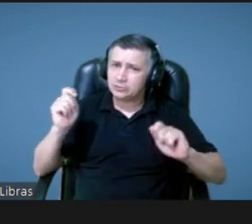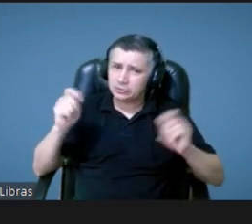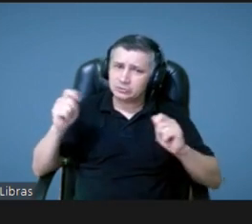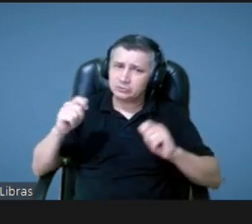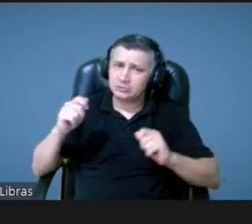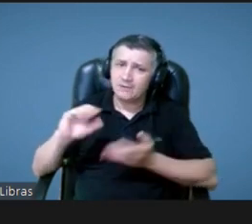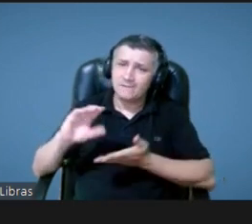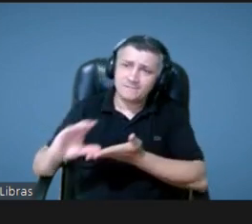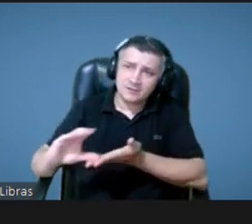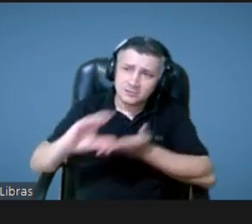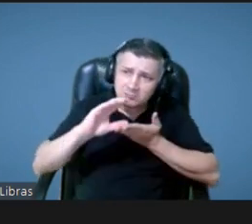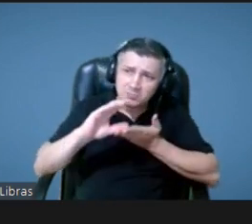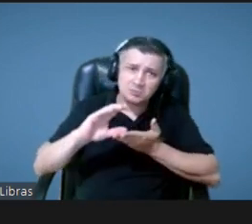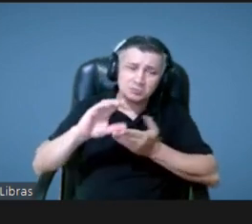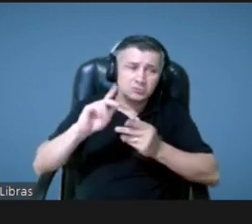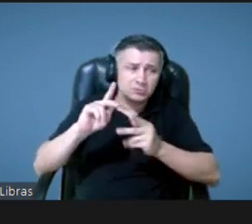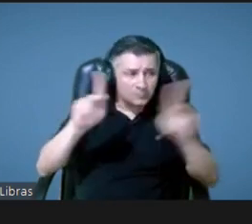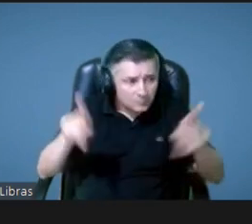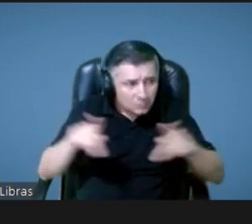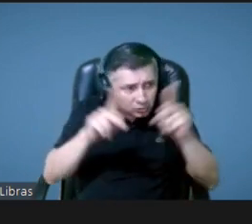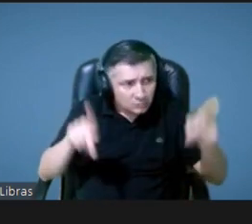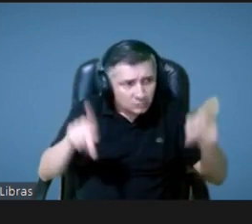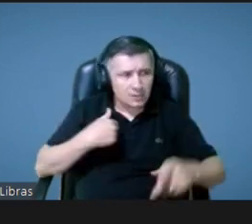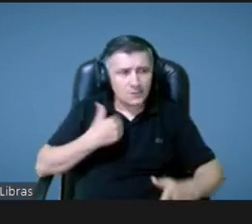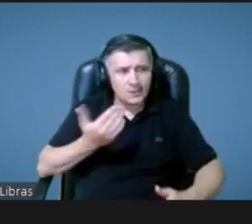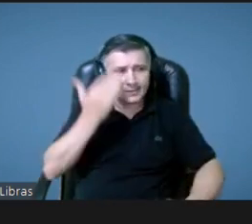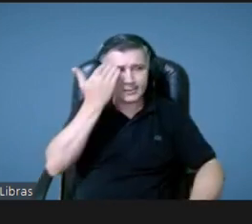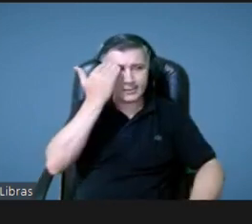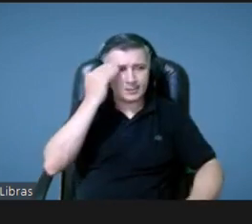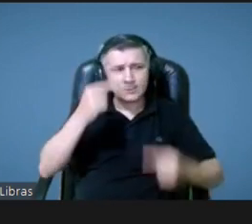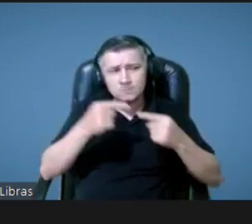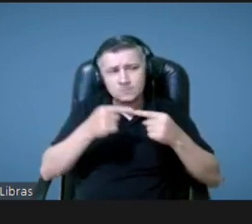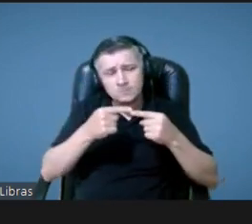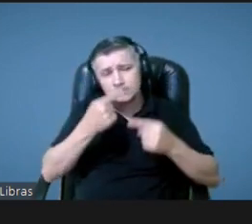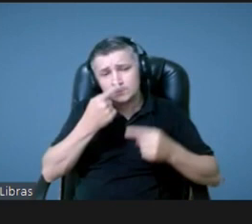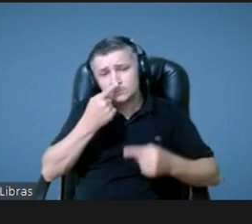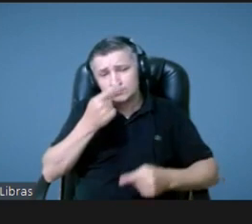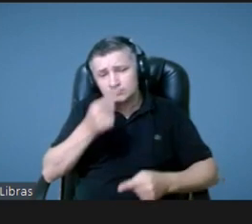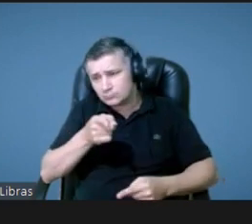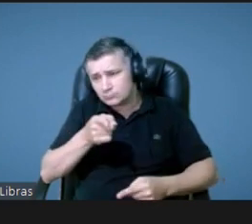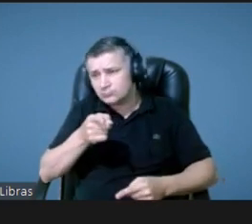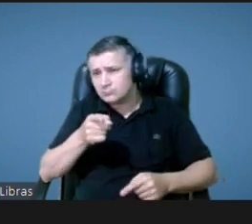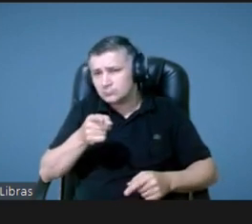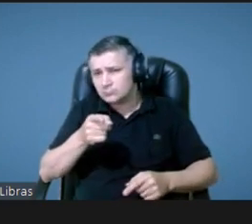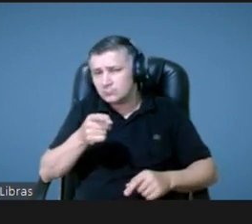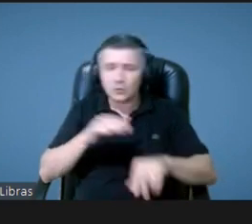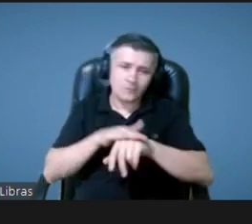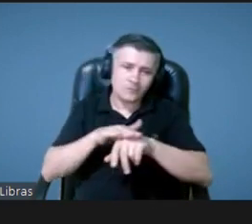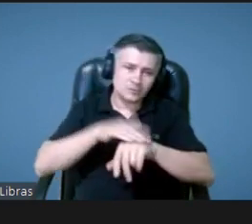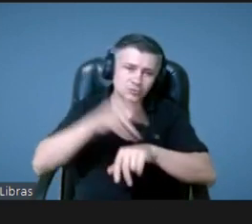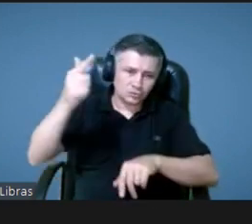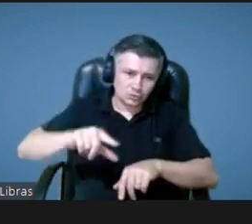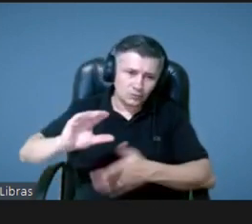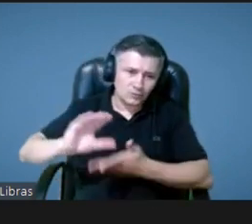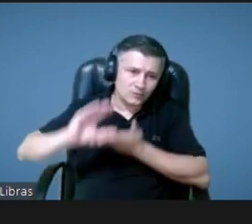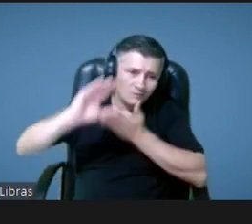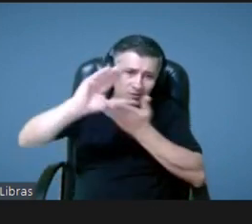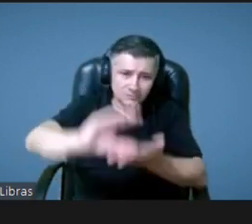it's a very liquid market for the divestment of shopping malls. So does it make sense for